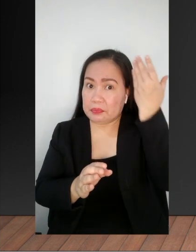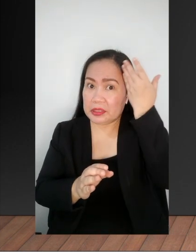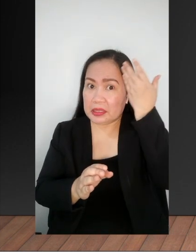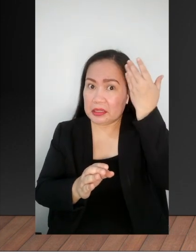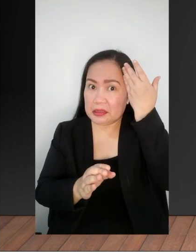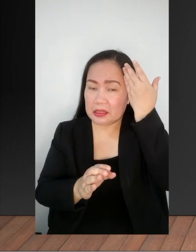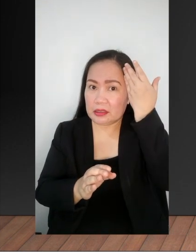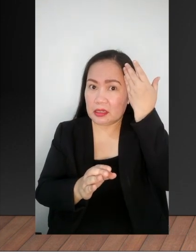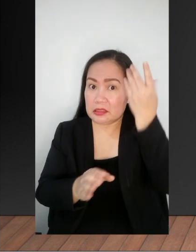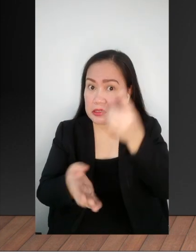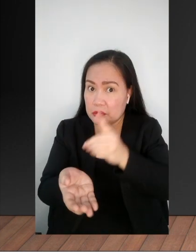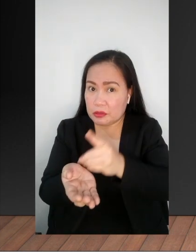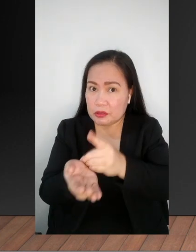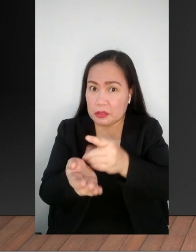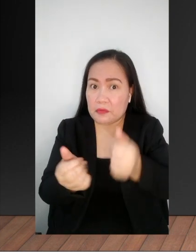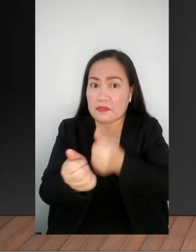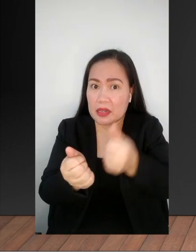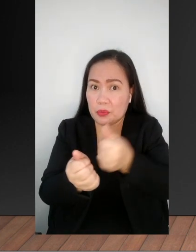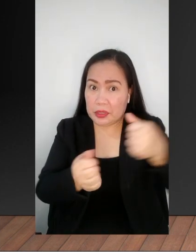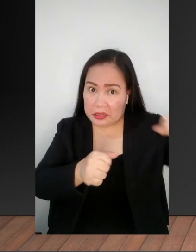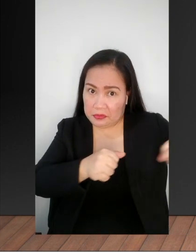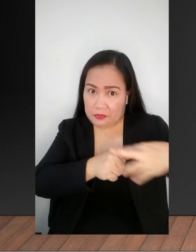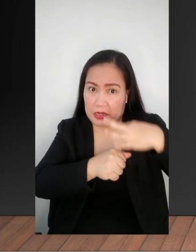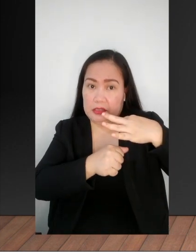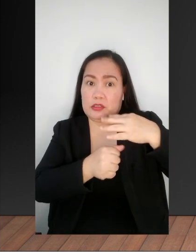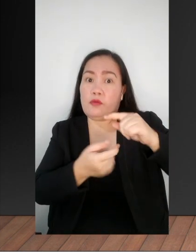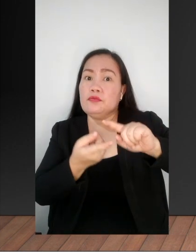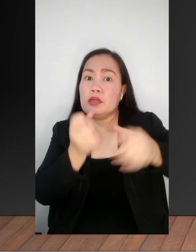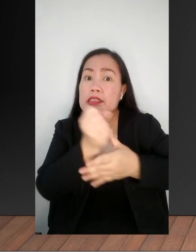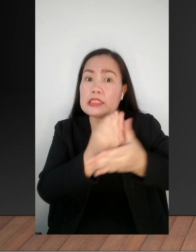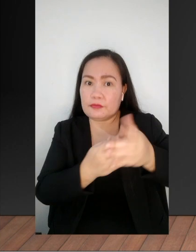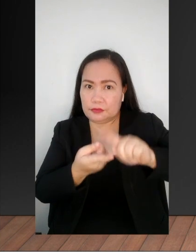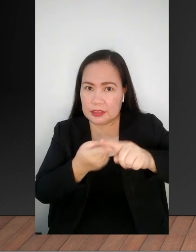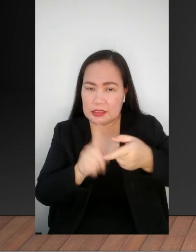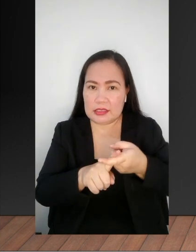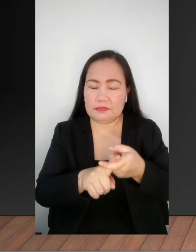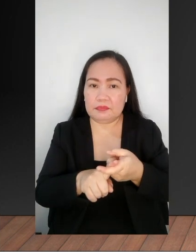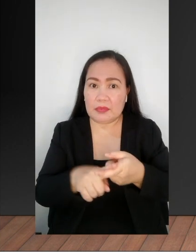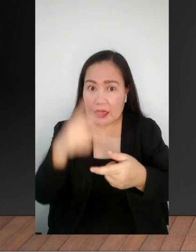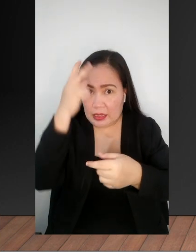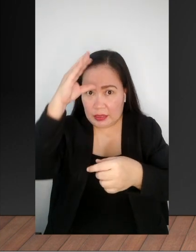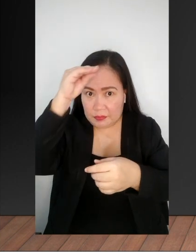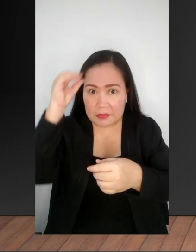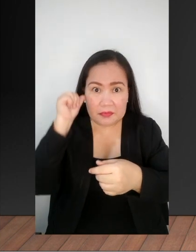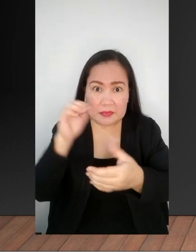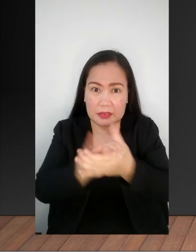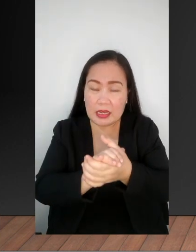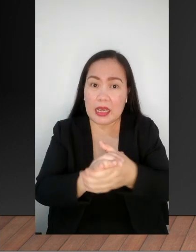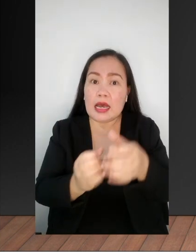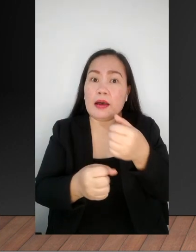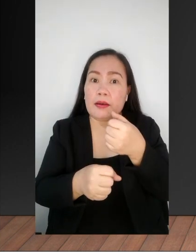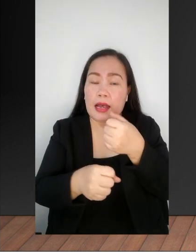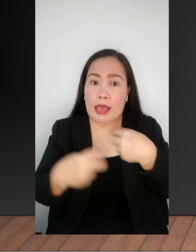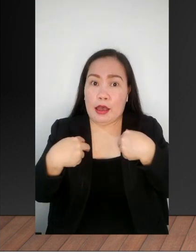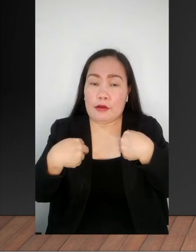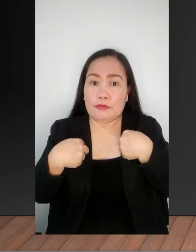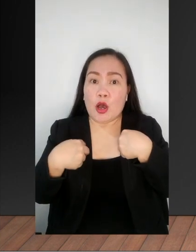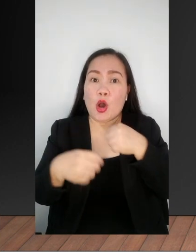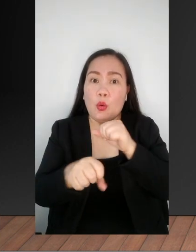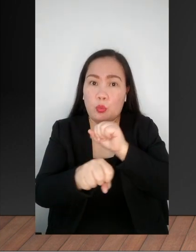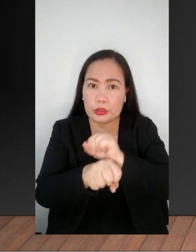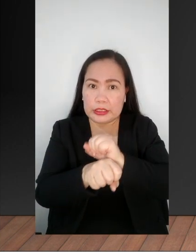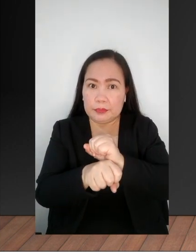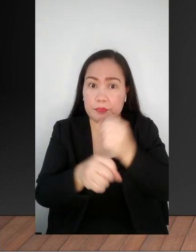a doctor, following the advice of some friends. The couple was able to make a living because of the number